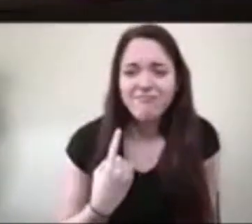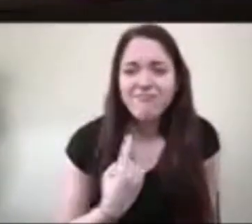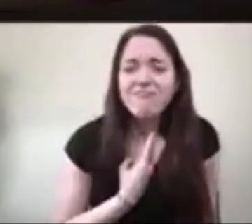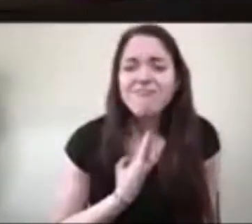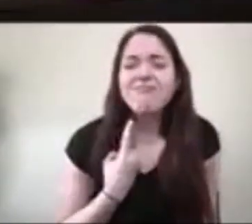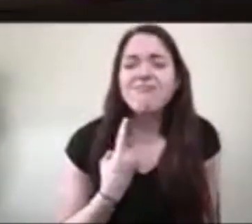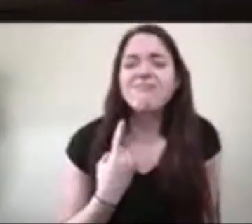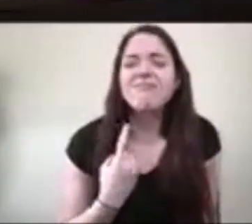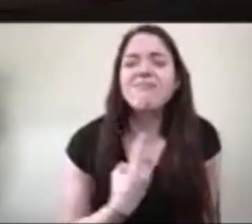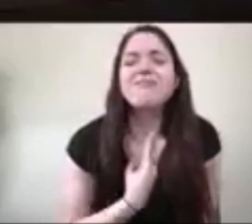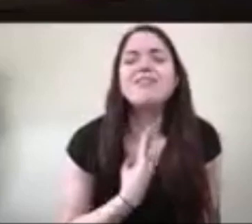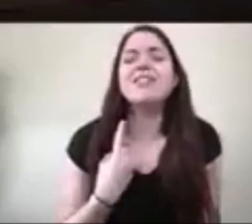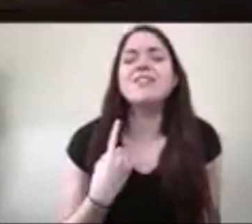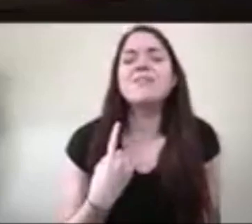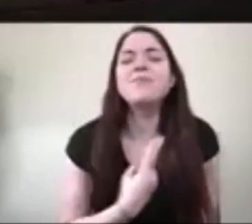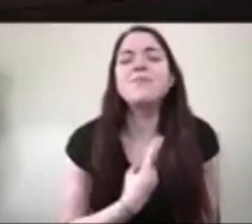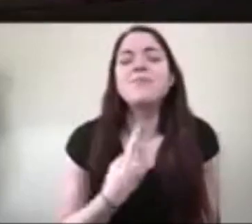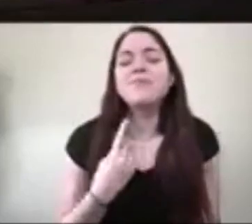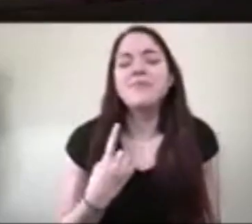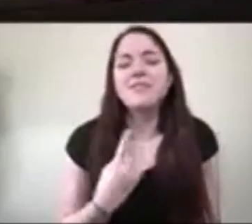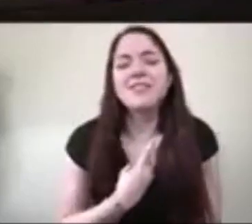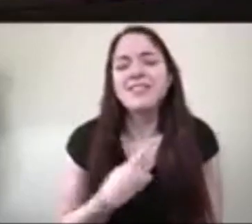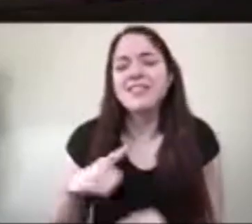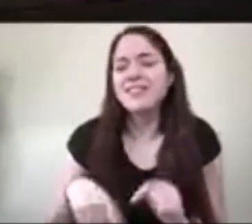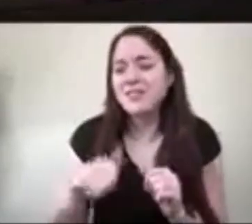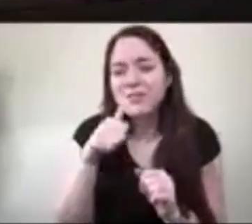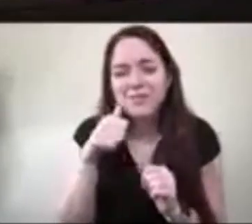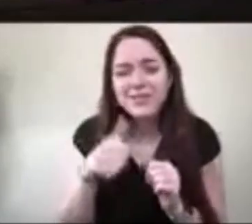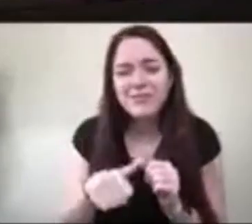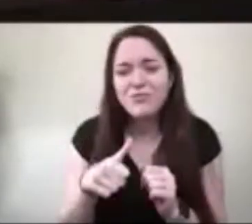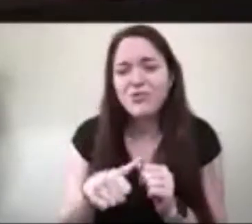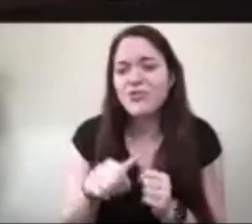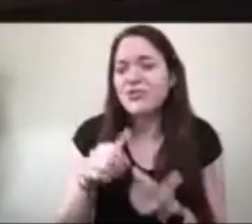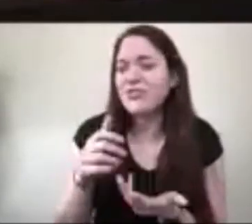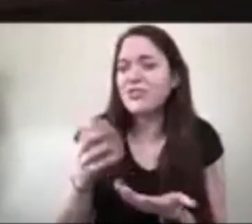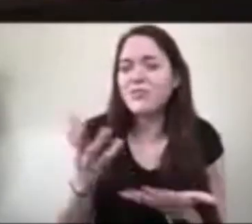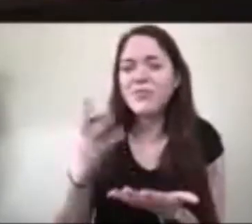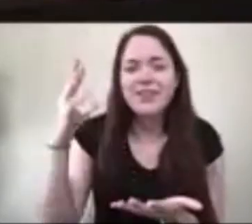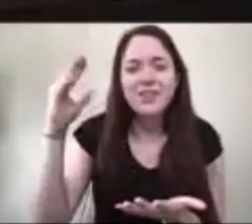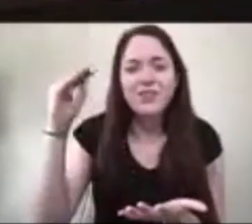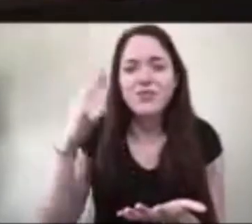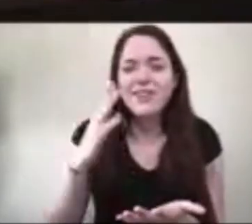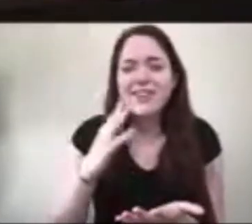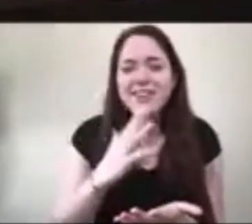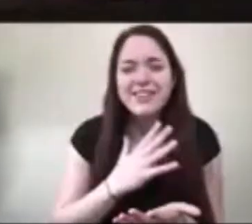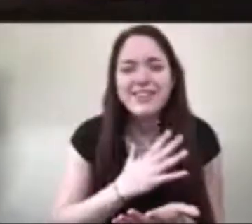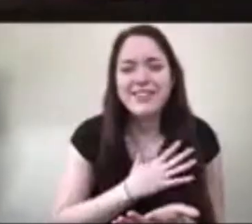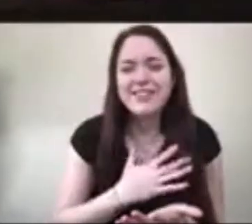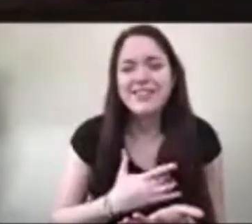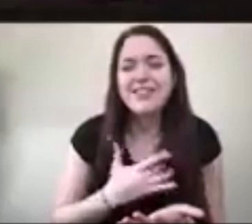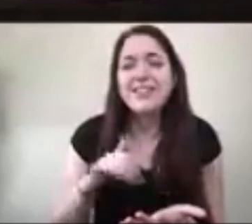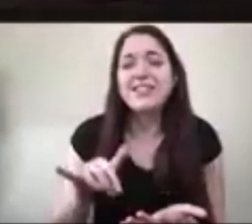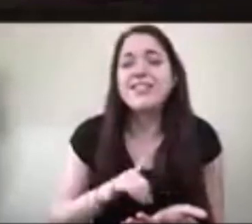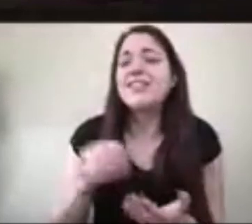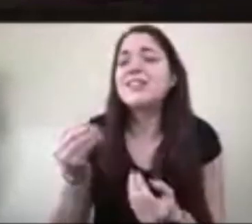places, when I can't remember what grace is, tell